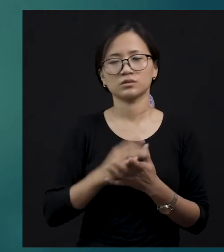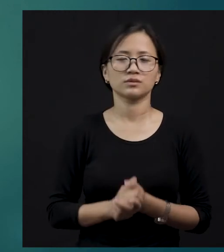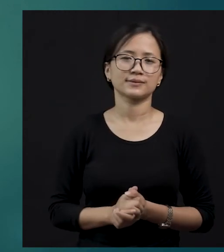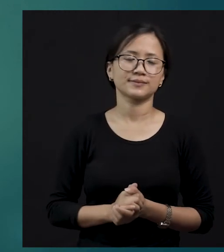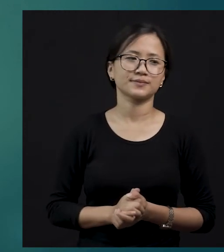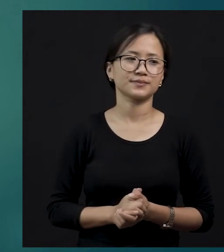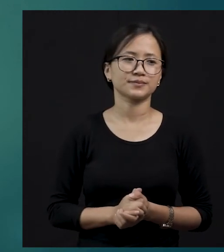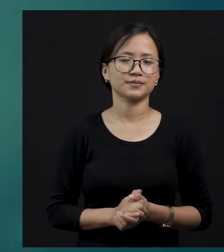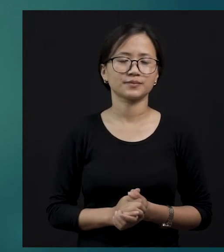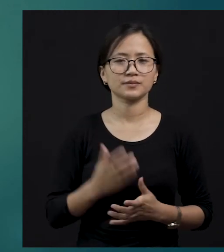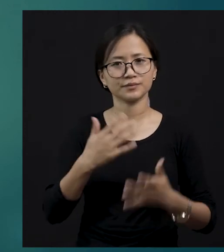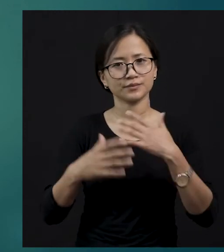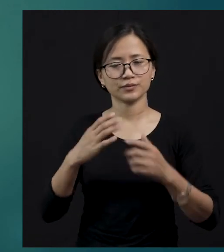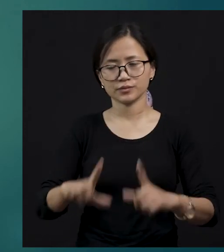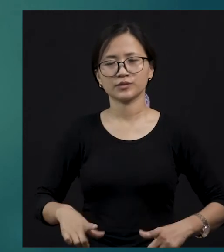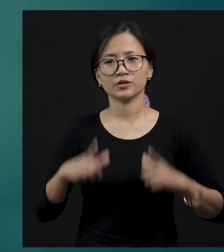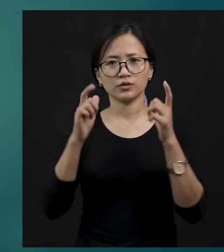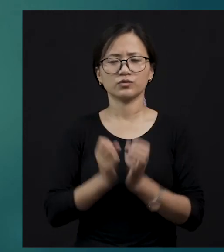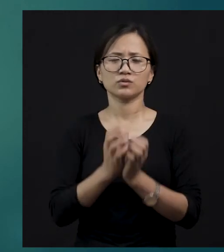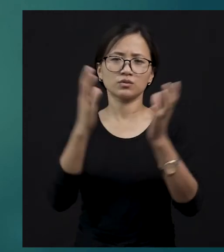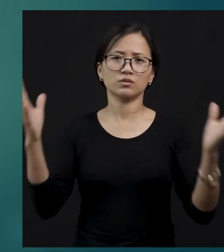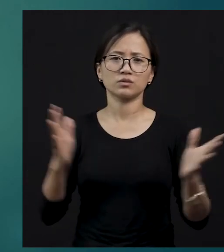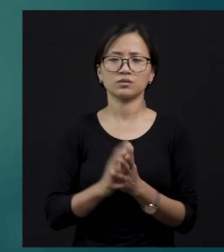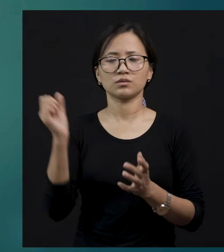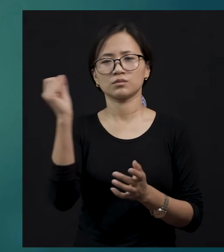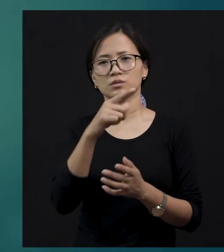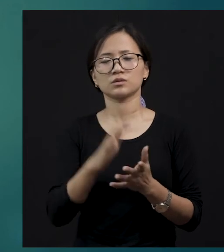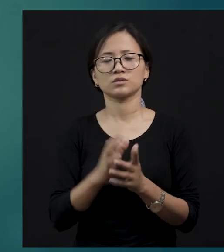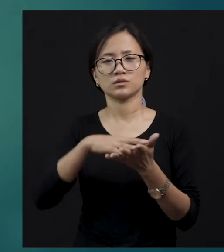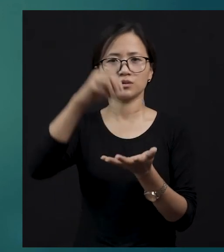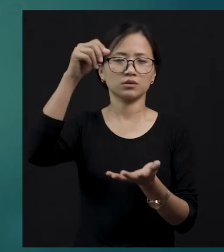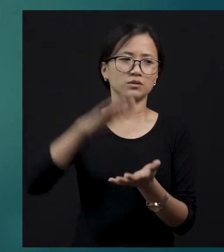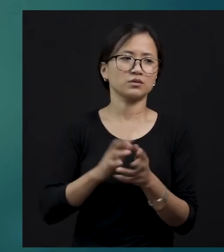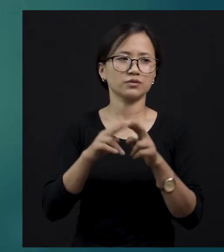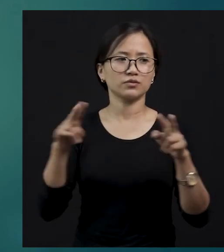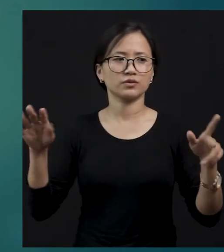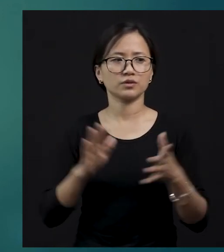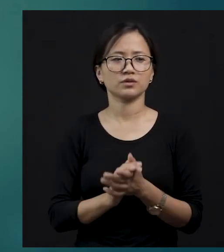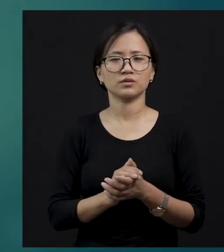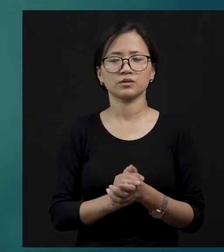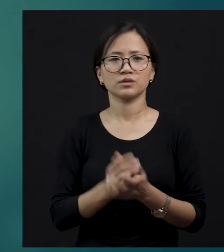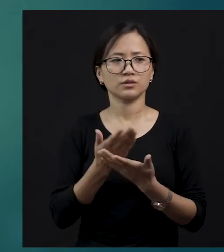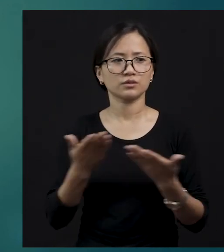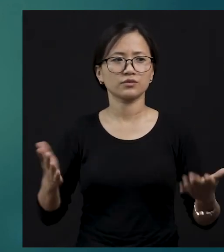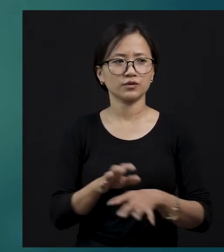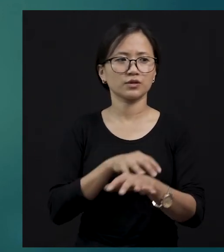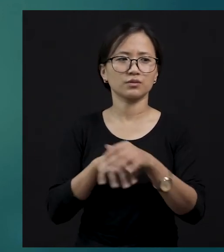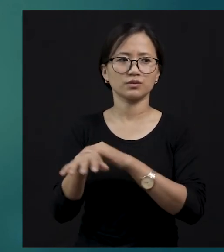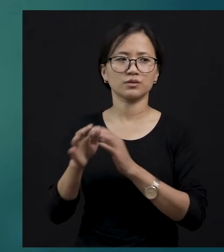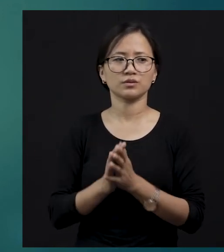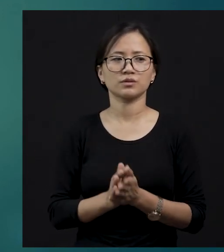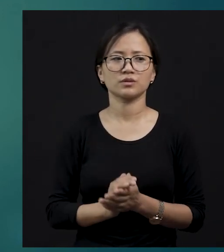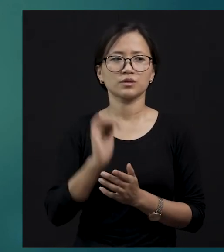why it can survive for so many months in the desert. And there are different kinds of animals in the desert, as we have discussed: